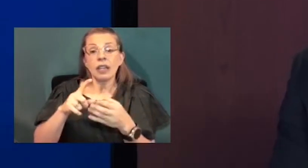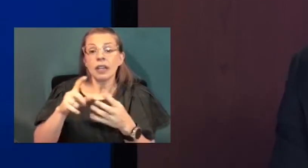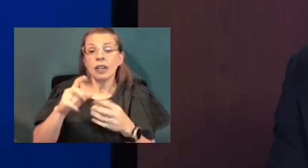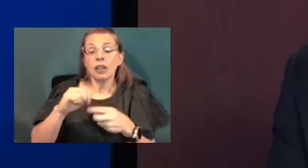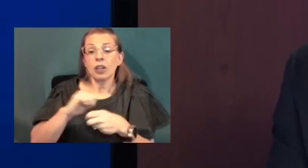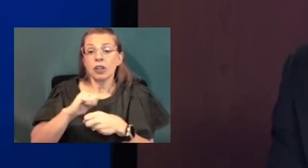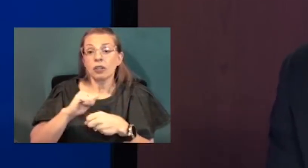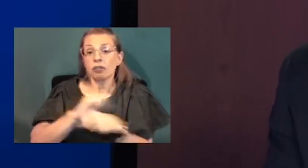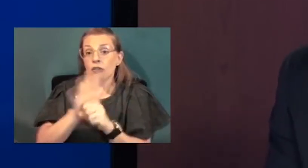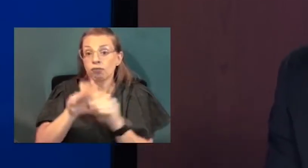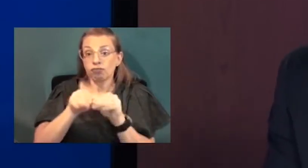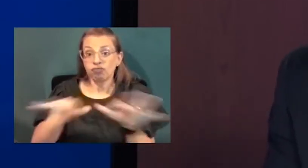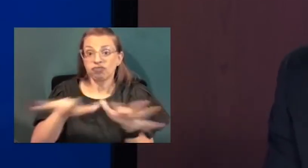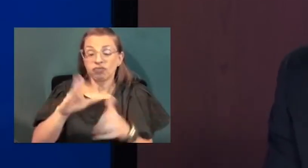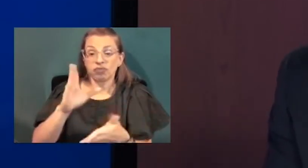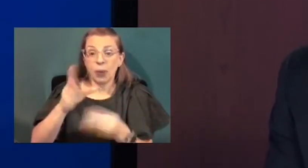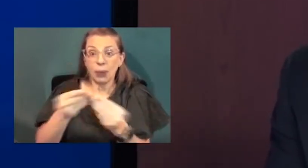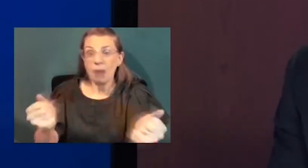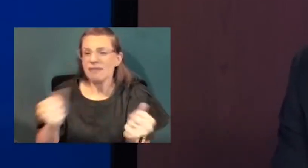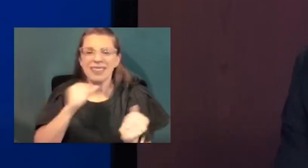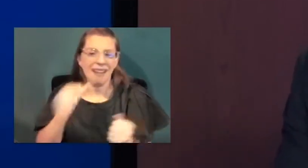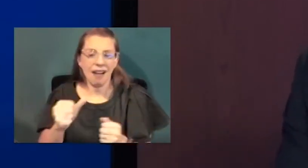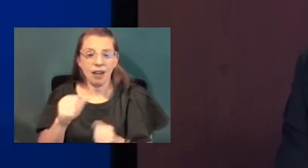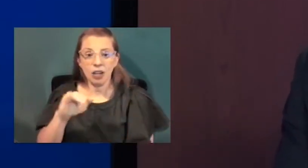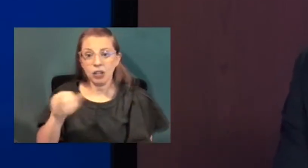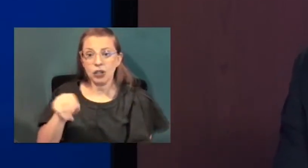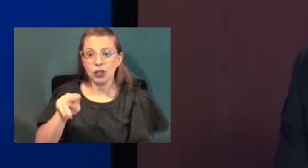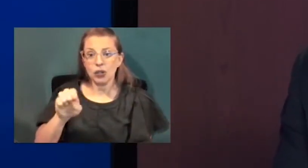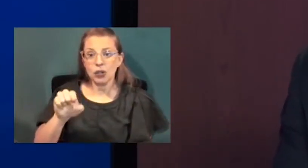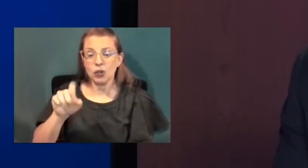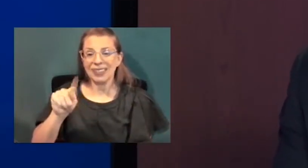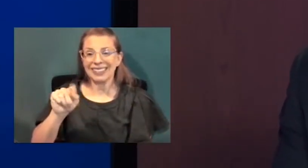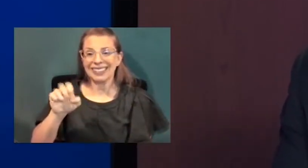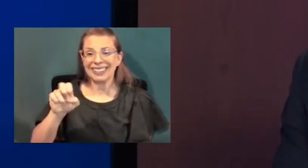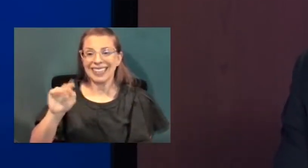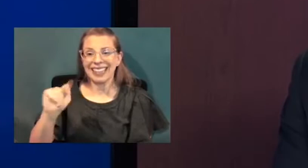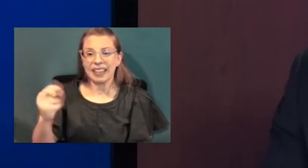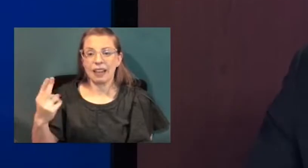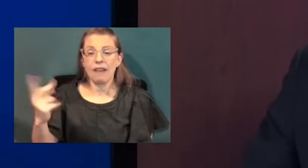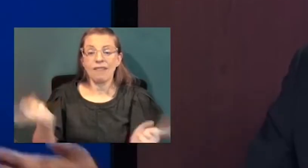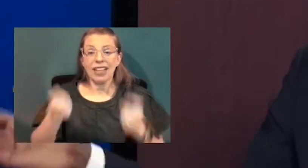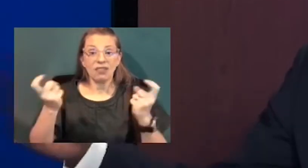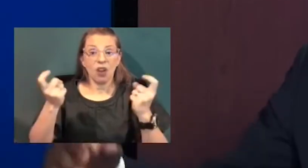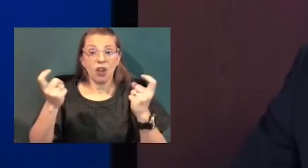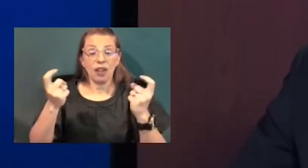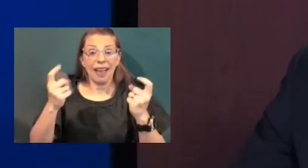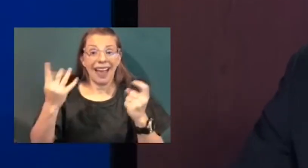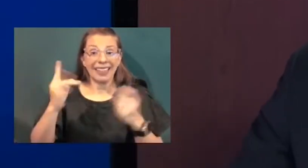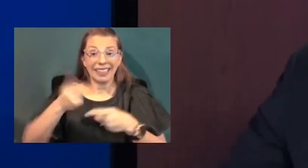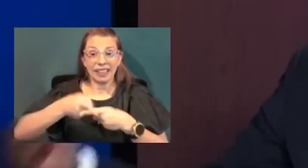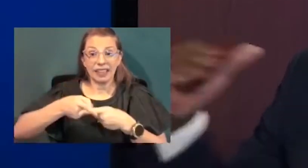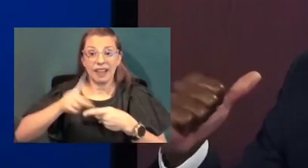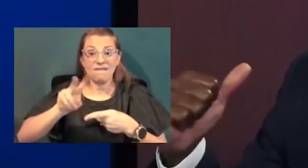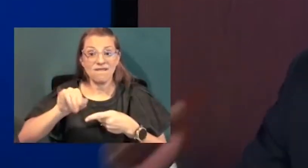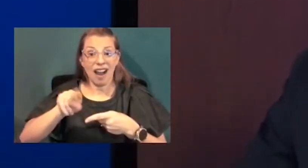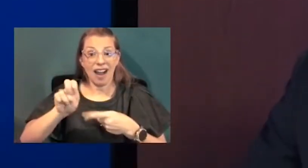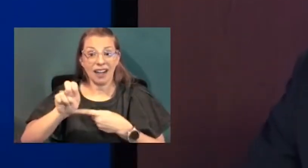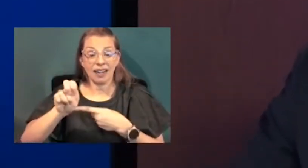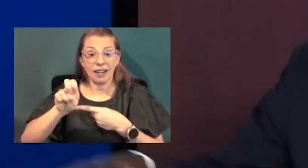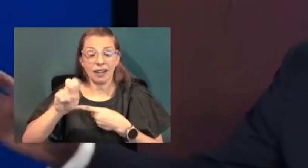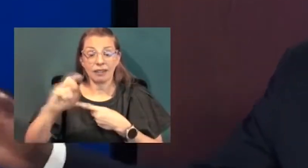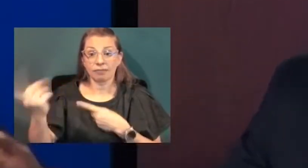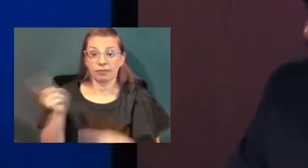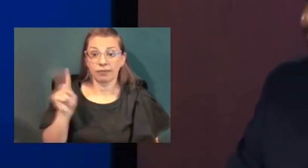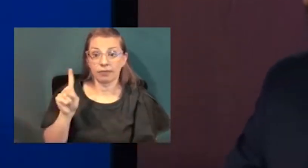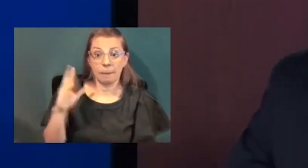I was at a Juneteenth festival in Kansas City at 18th and Vine the other day, and folks are still, you know, when they came up for a picture, they said, "I'm vaccinated with me,"